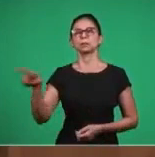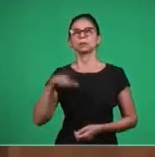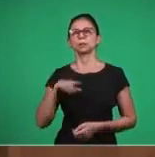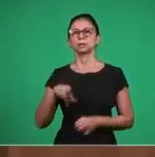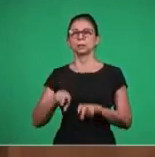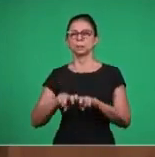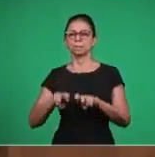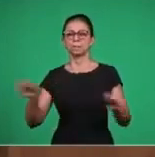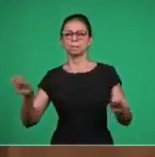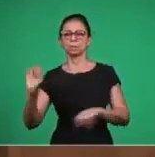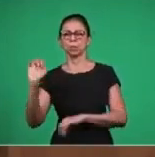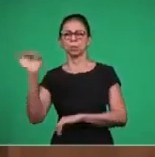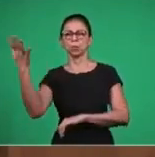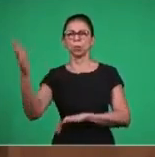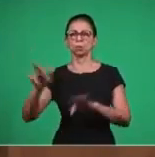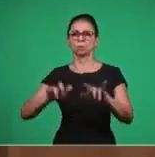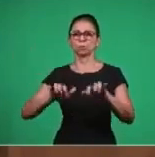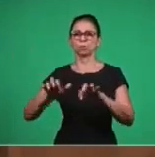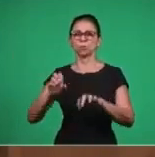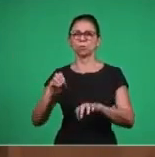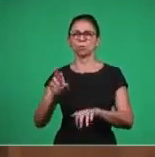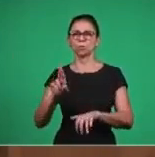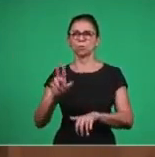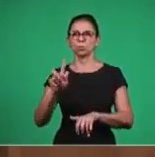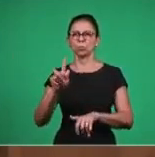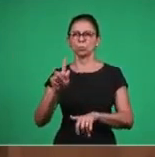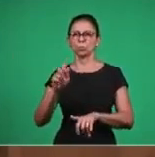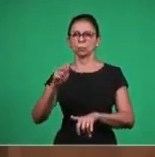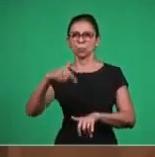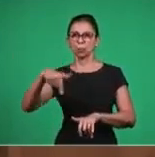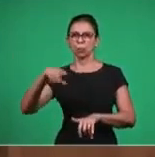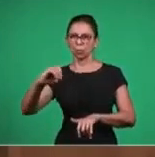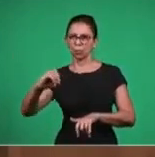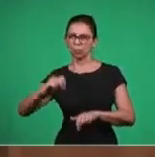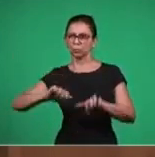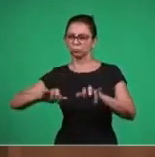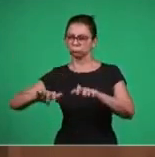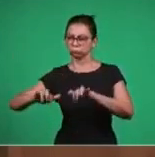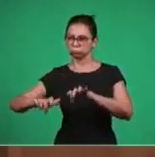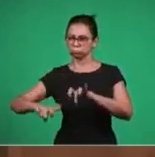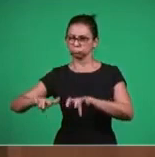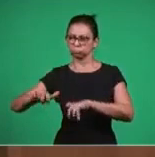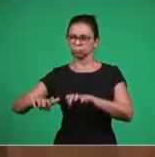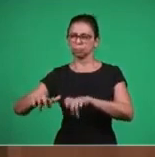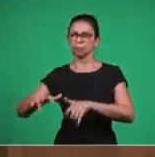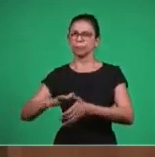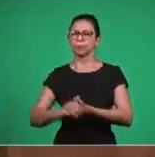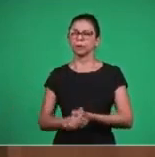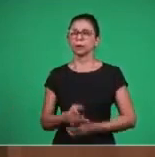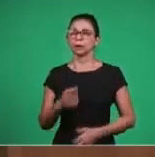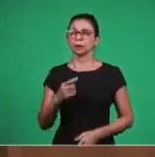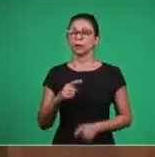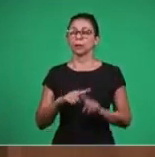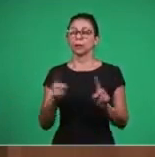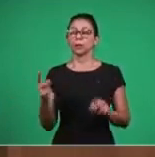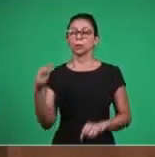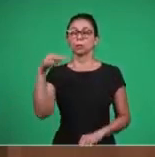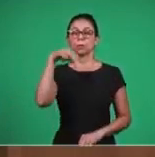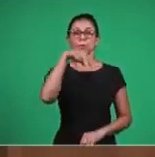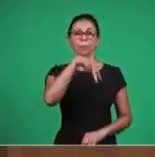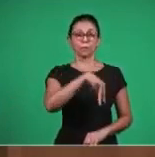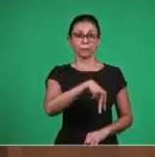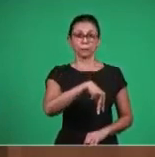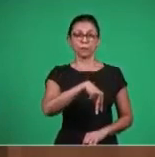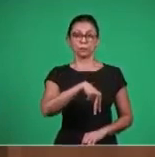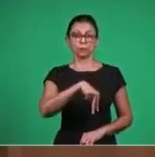I built the benches and the organ. And there is a people that is with me. And I'm coming here because I want